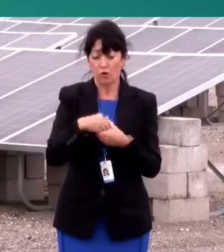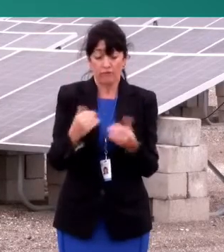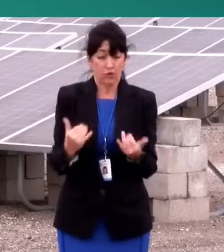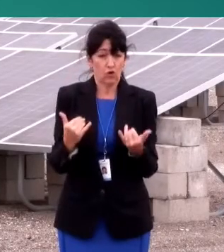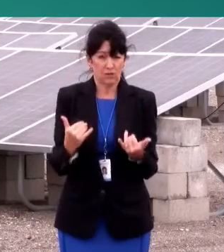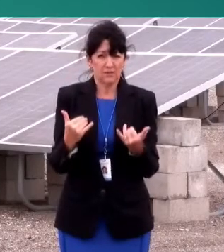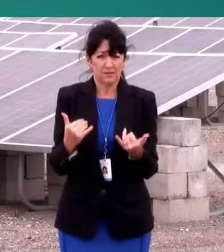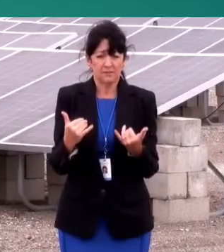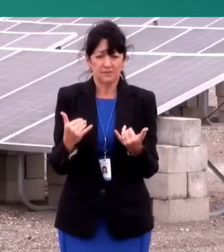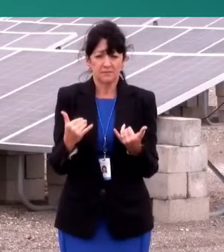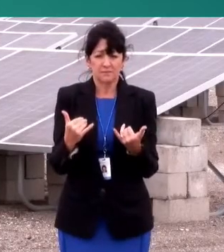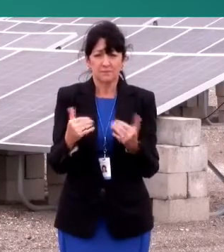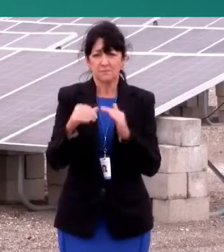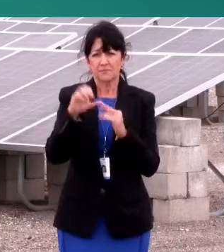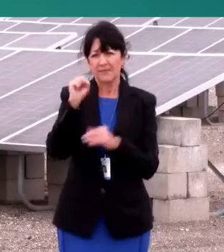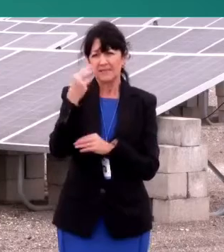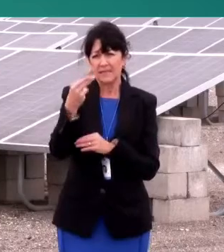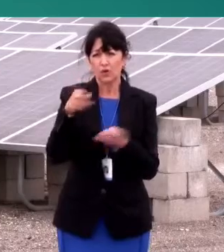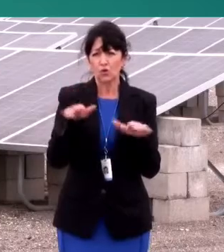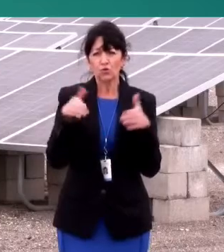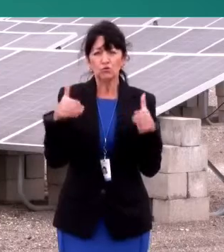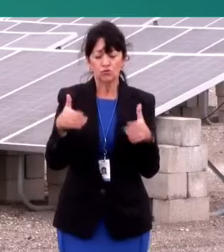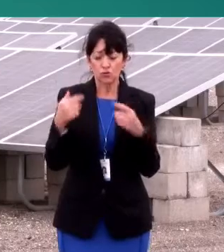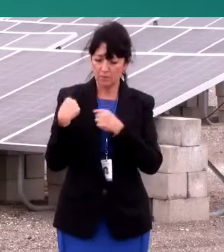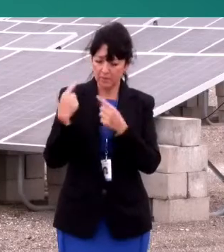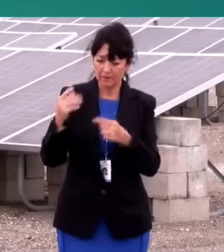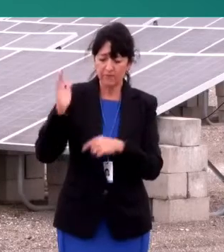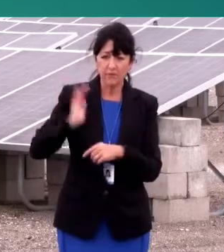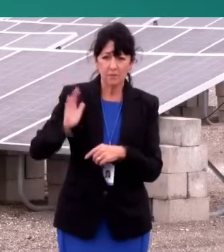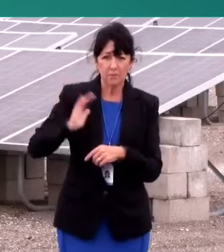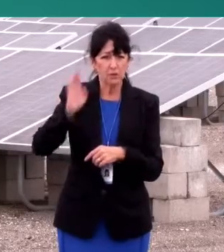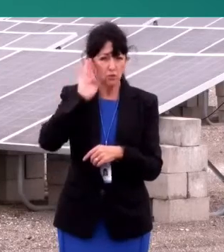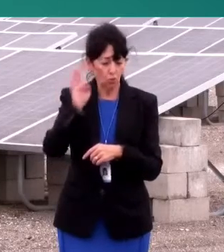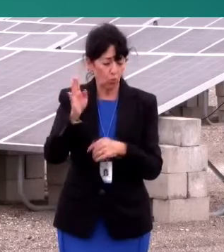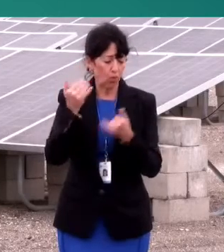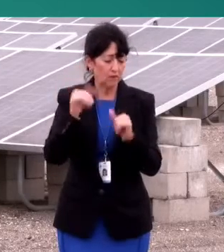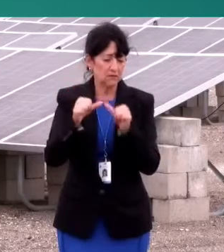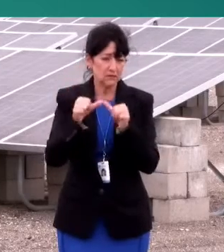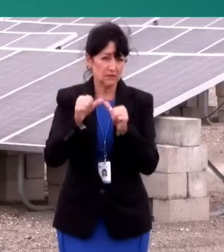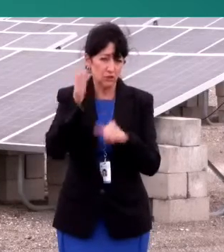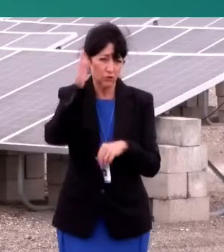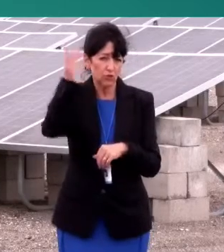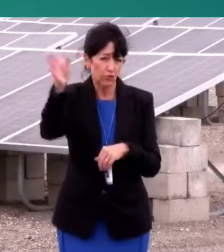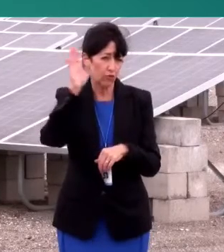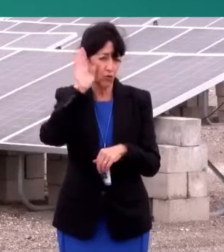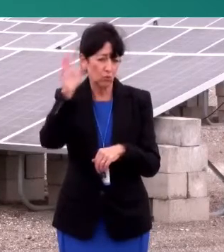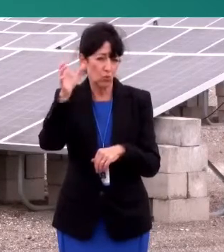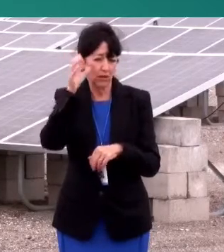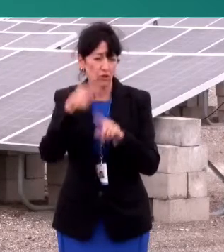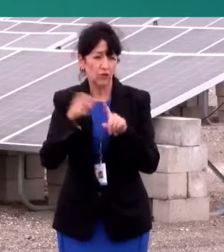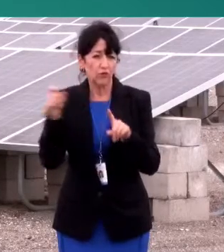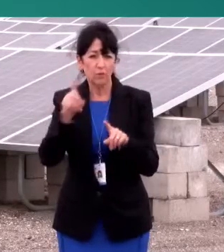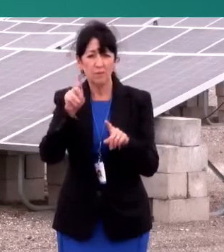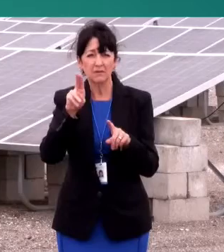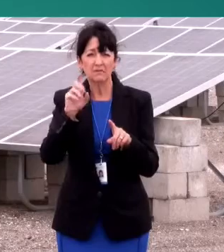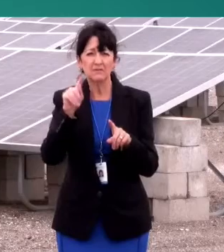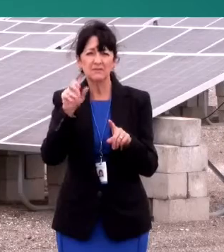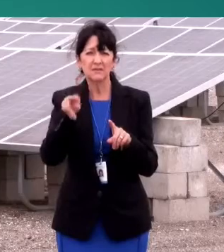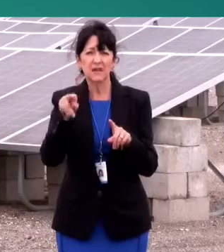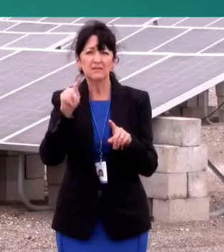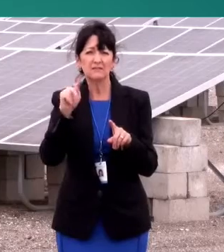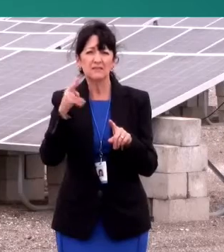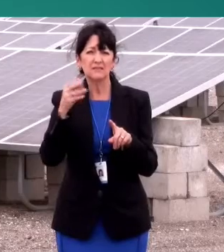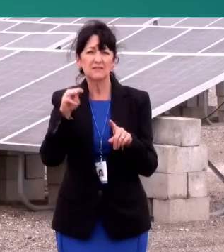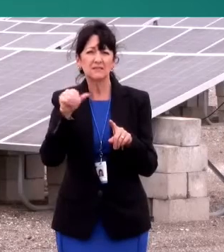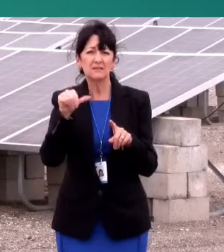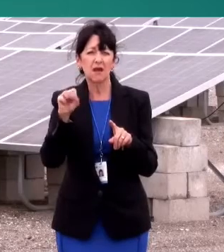currently part of the stakeholders group that have been in the past, will in the future, who we're going to hear from today as well. One is Dustin Thompson, who represents the